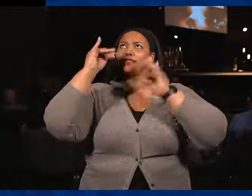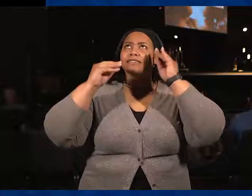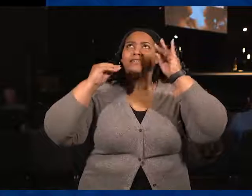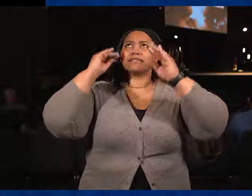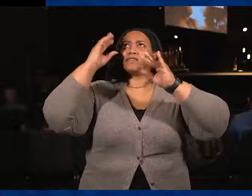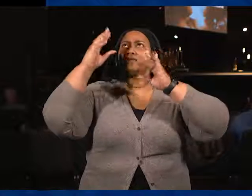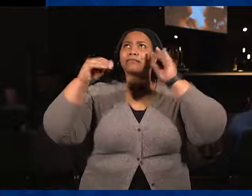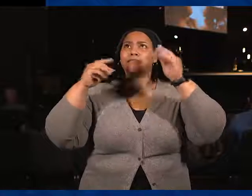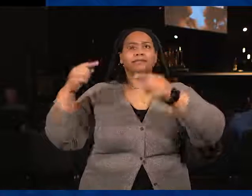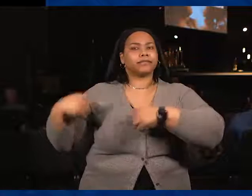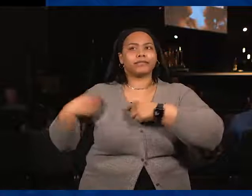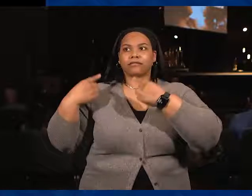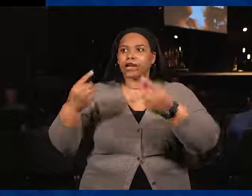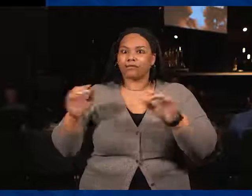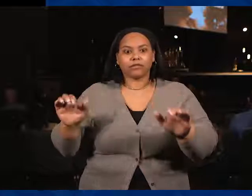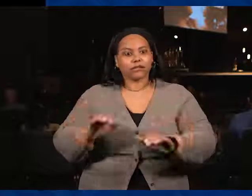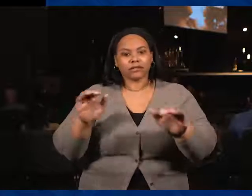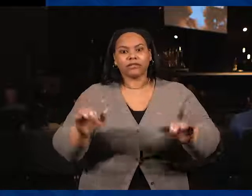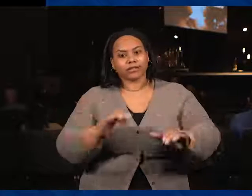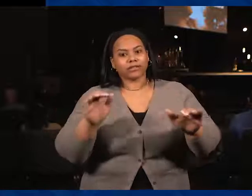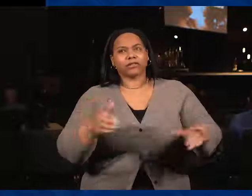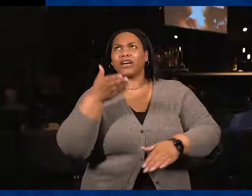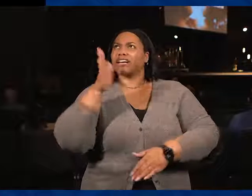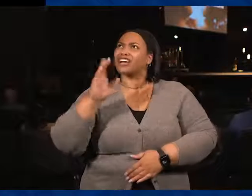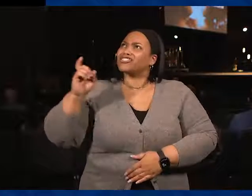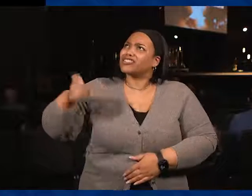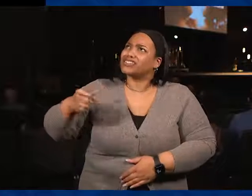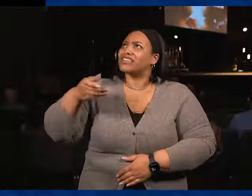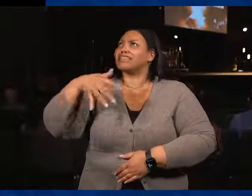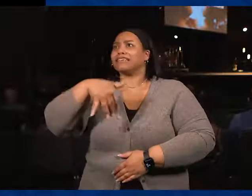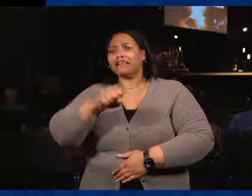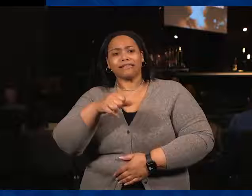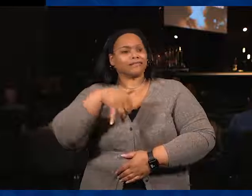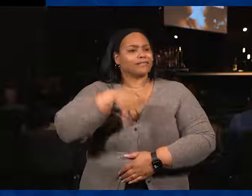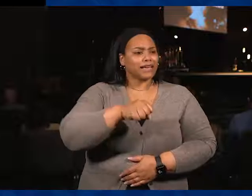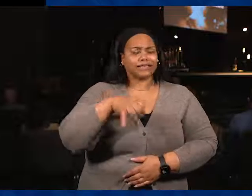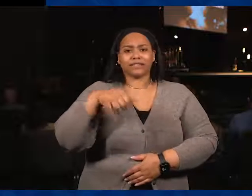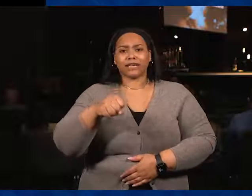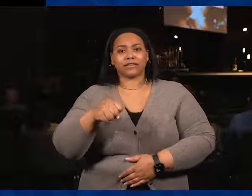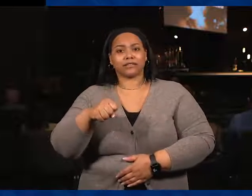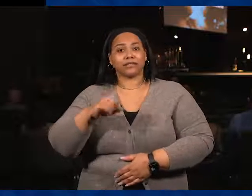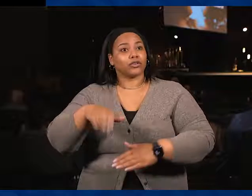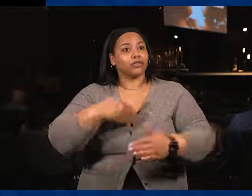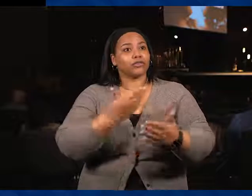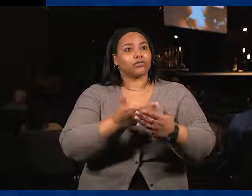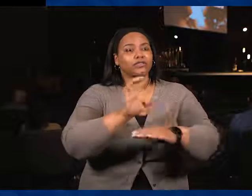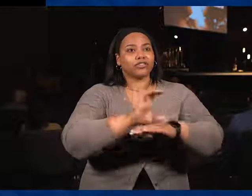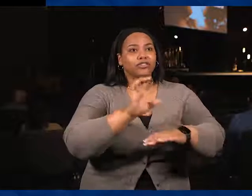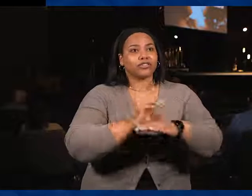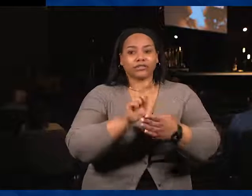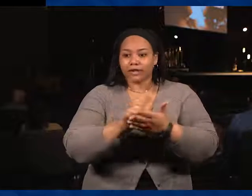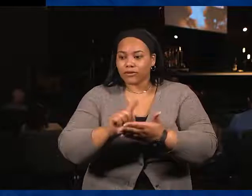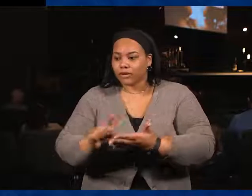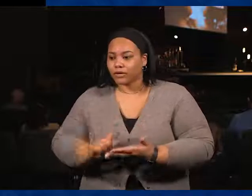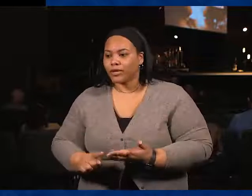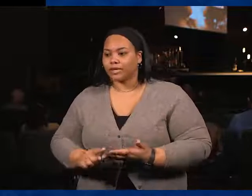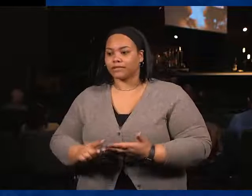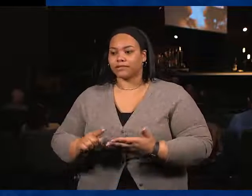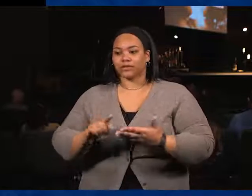everything we've done that God should have said yes for. You come to church every week, you read your